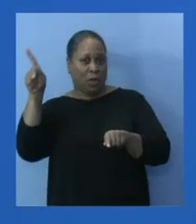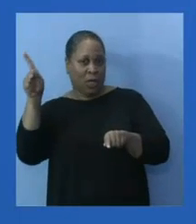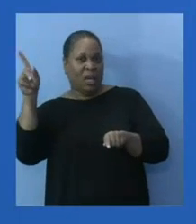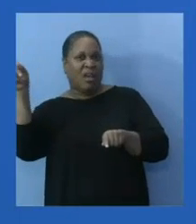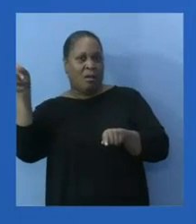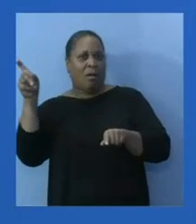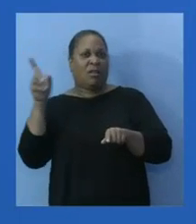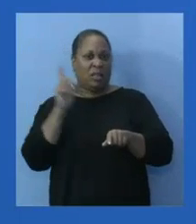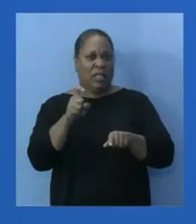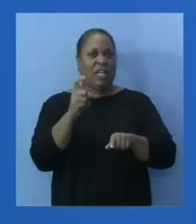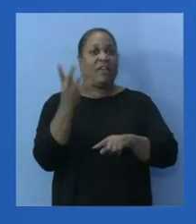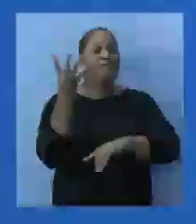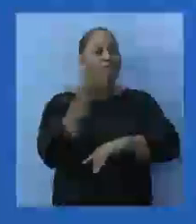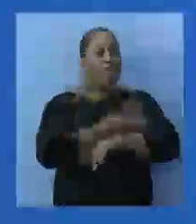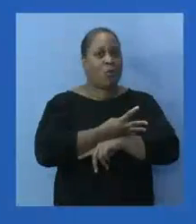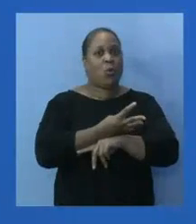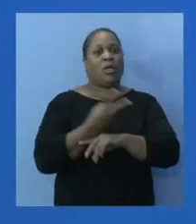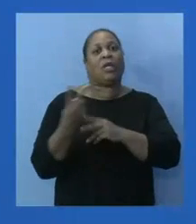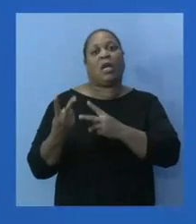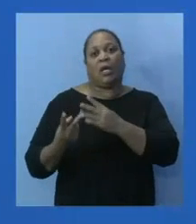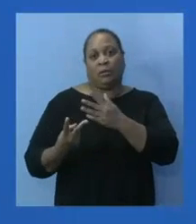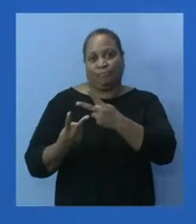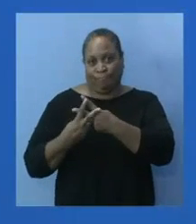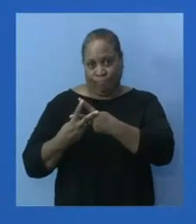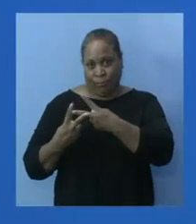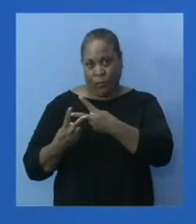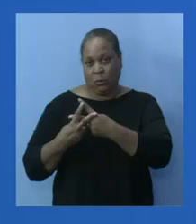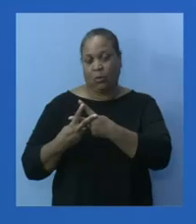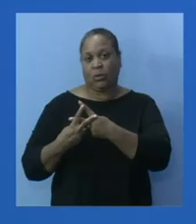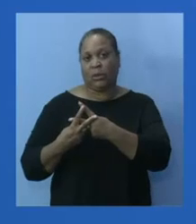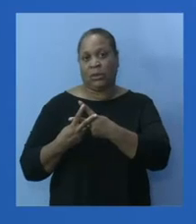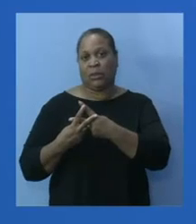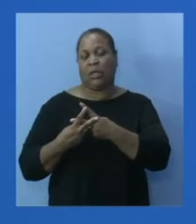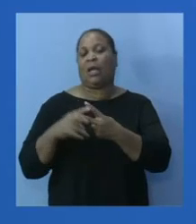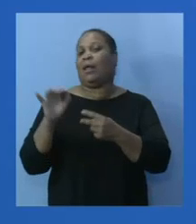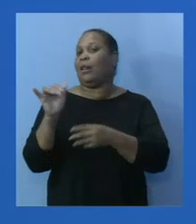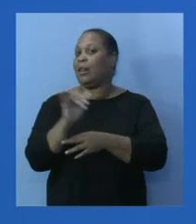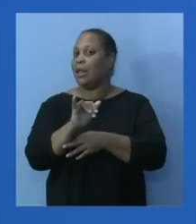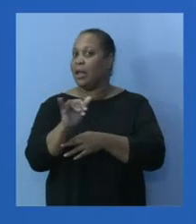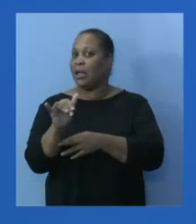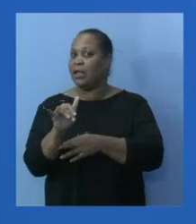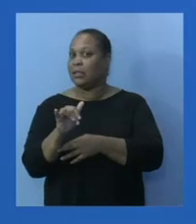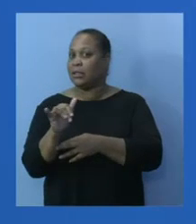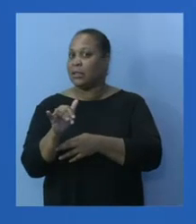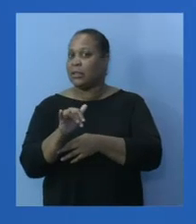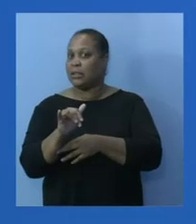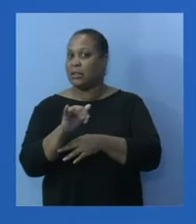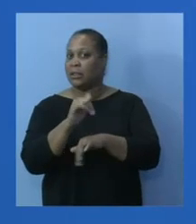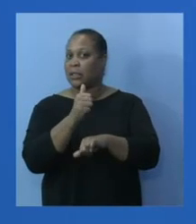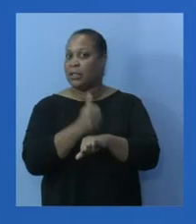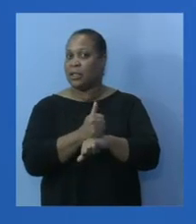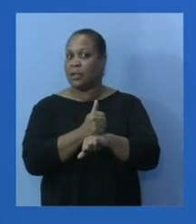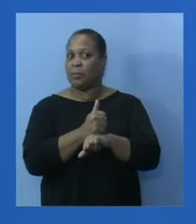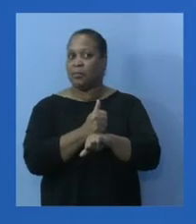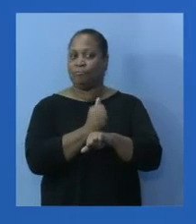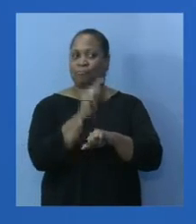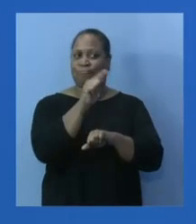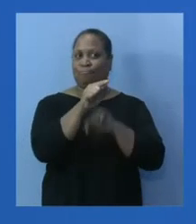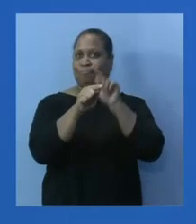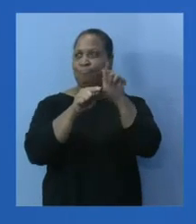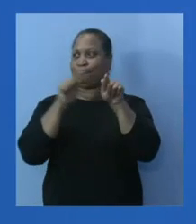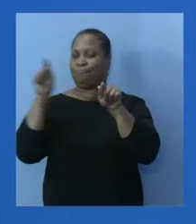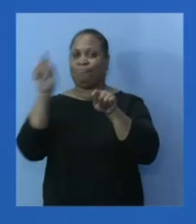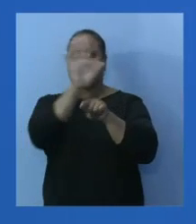have 4-day quarantine, and whether or not that same provision will be applicable to other jurisdictions is what's